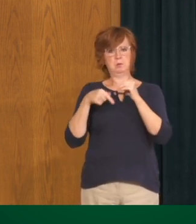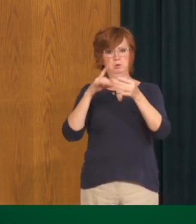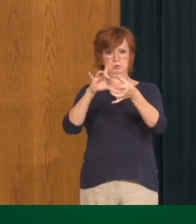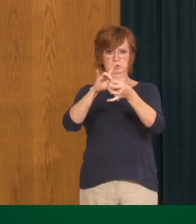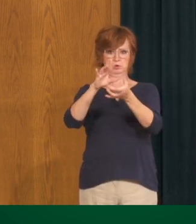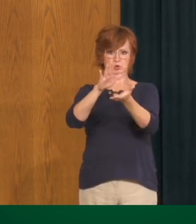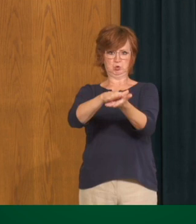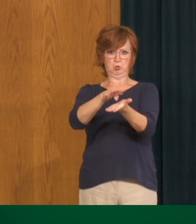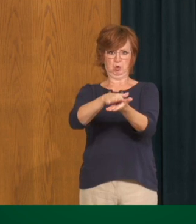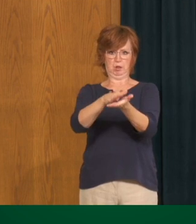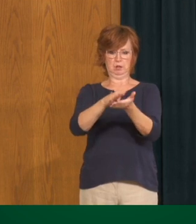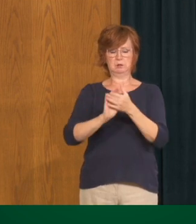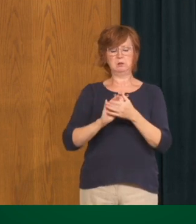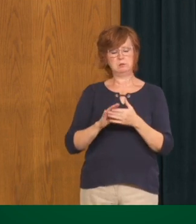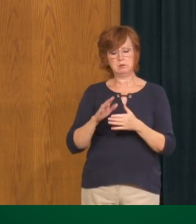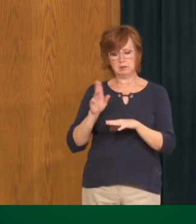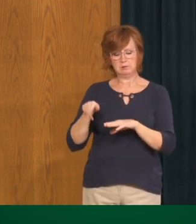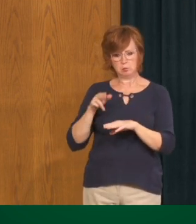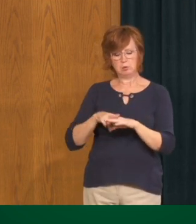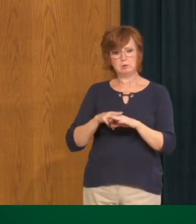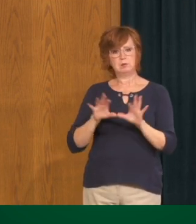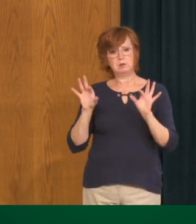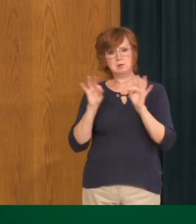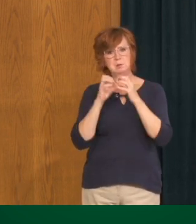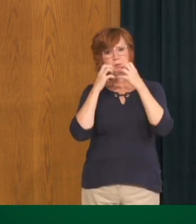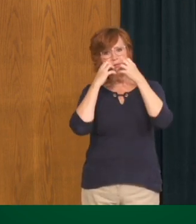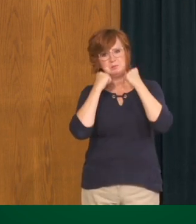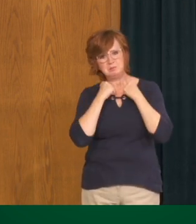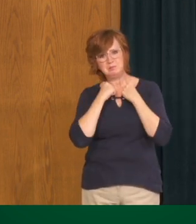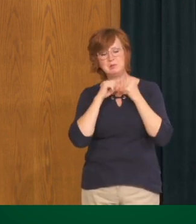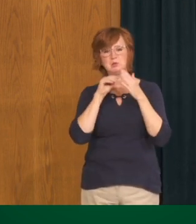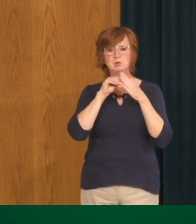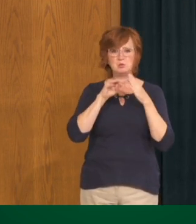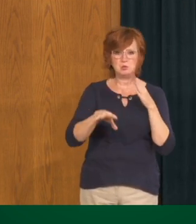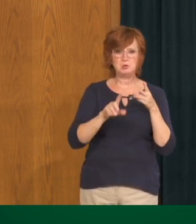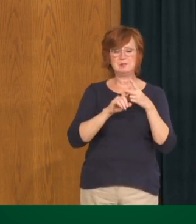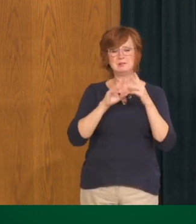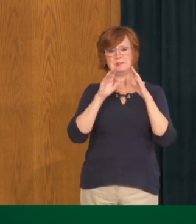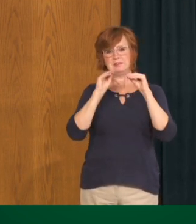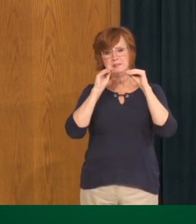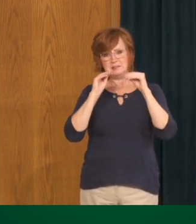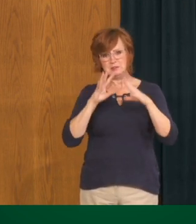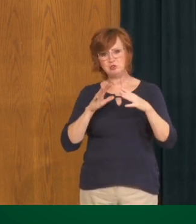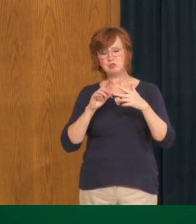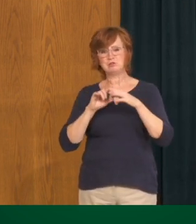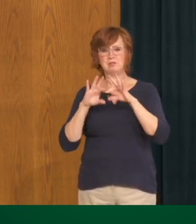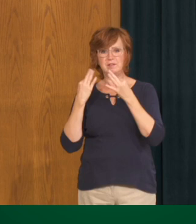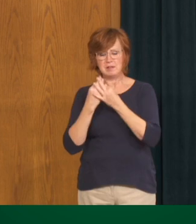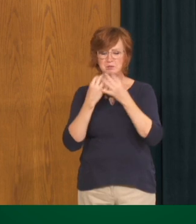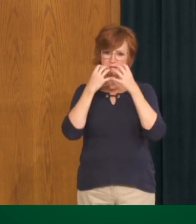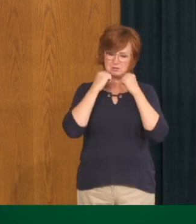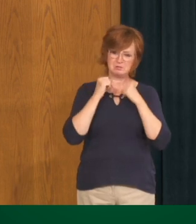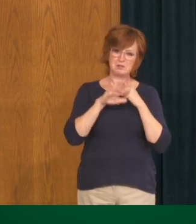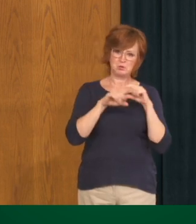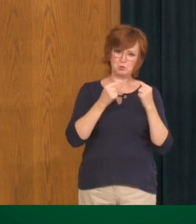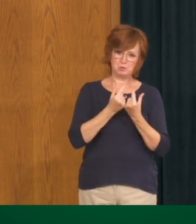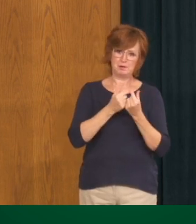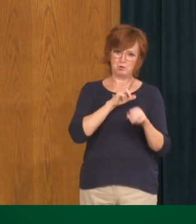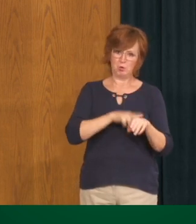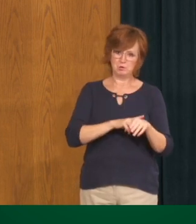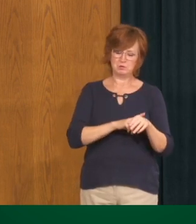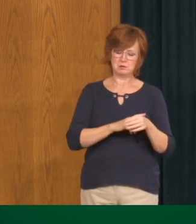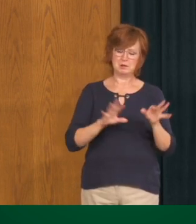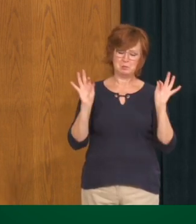extremely important for us that we look after the safety of students, teachers, families, and so there's been lots